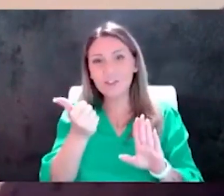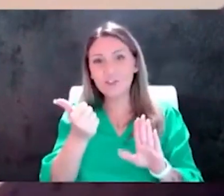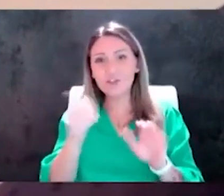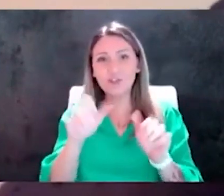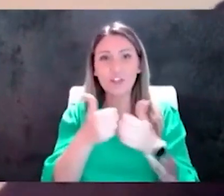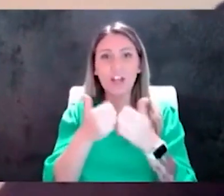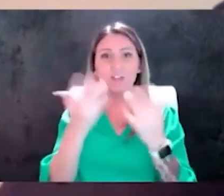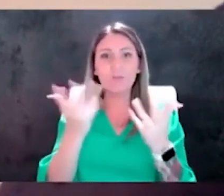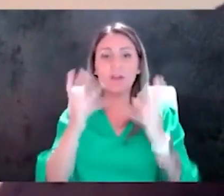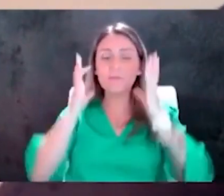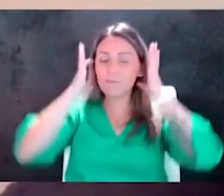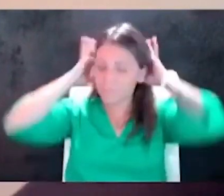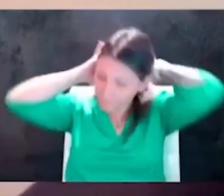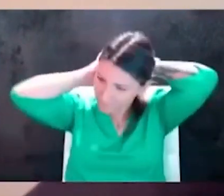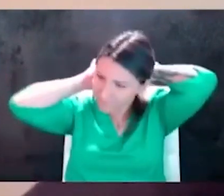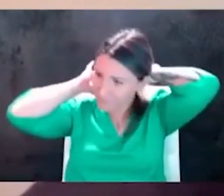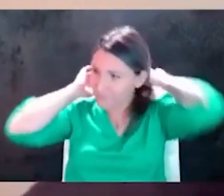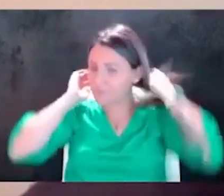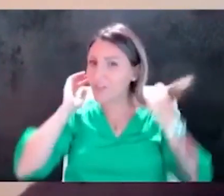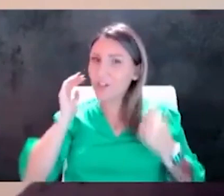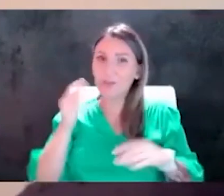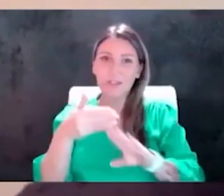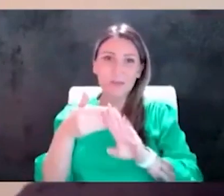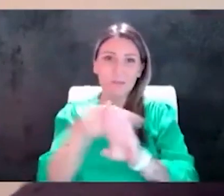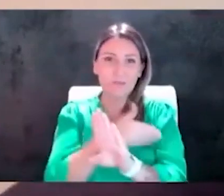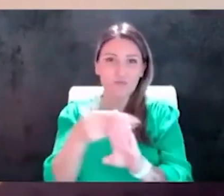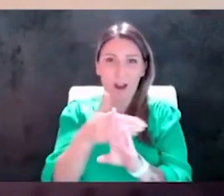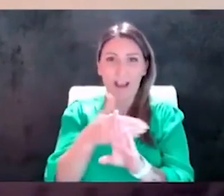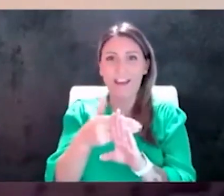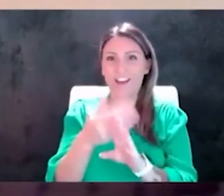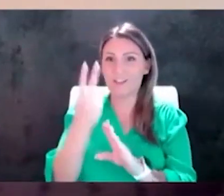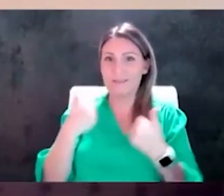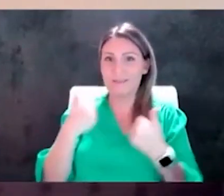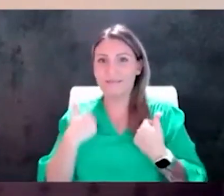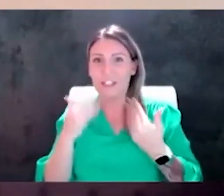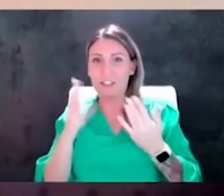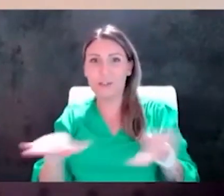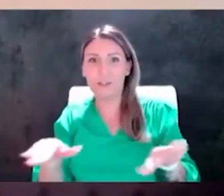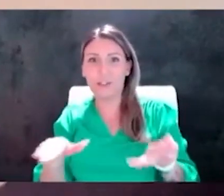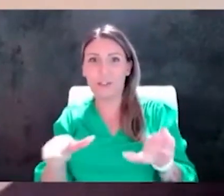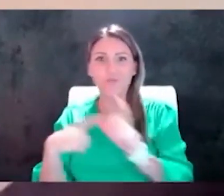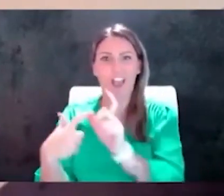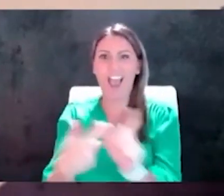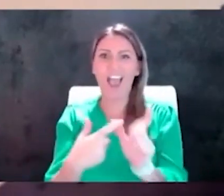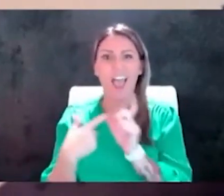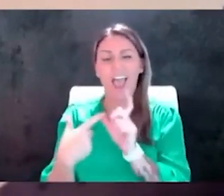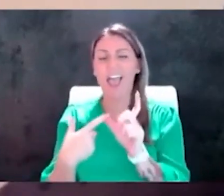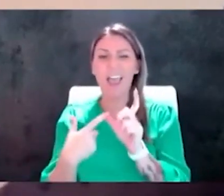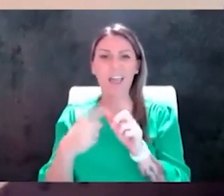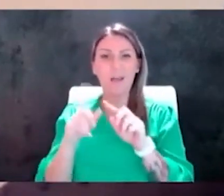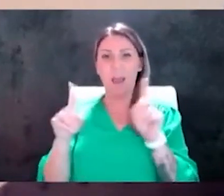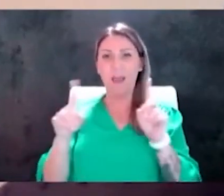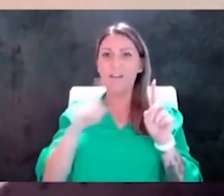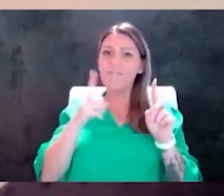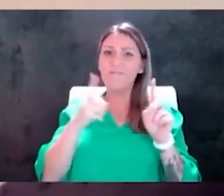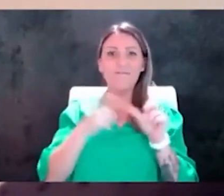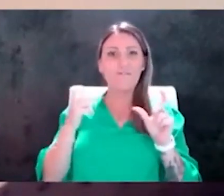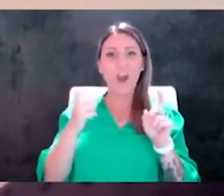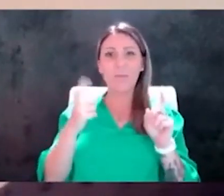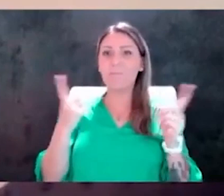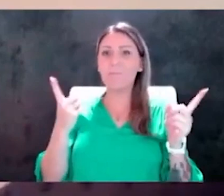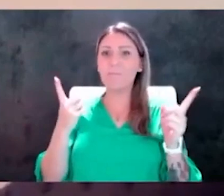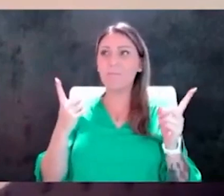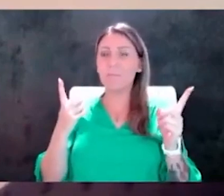has been, thankfully, prior to having 2 young kids running around, but the greatest challenge has just been going from, being